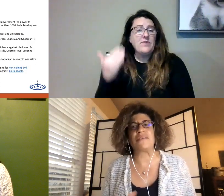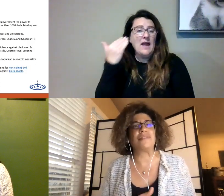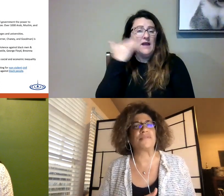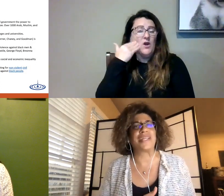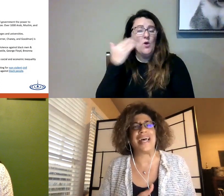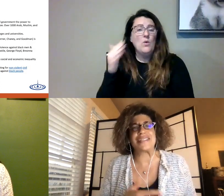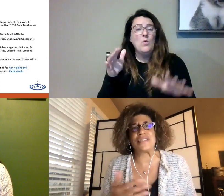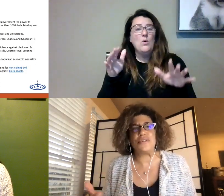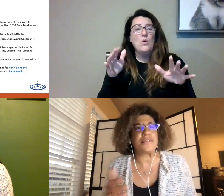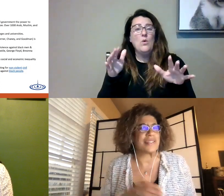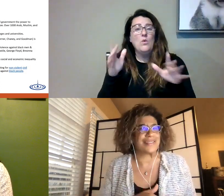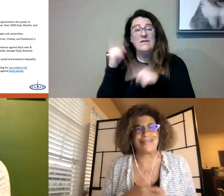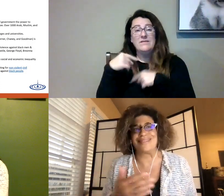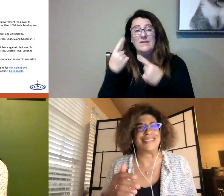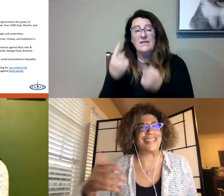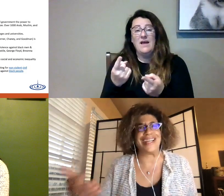like for the last